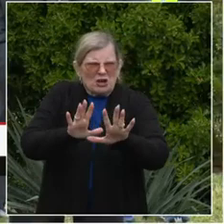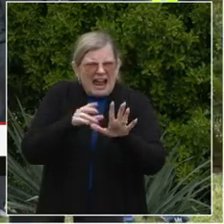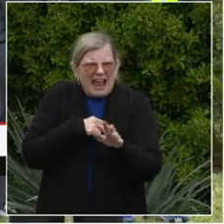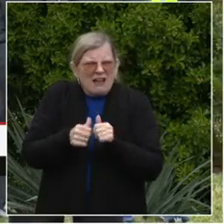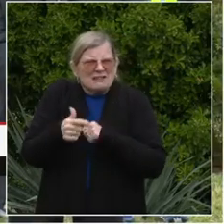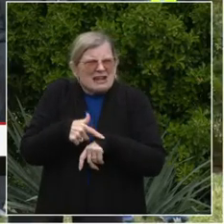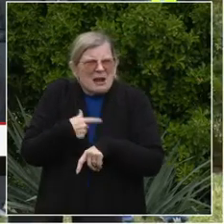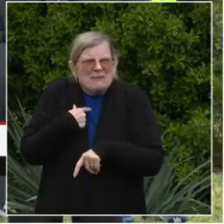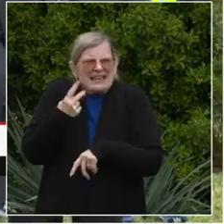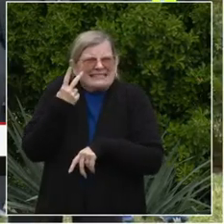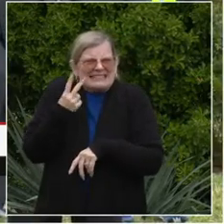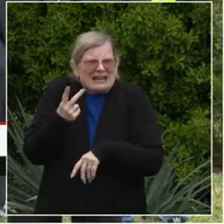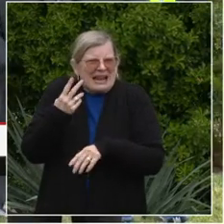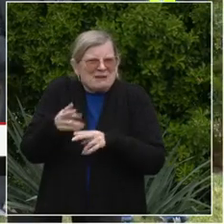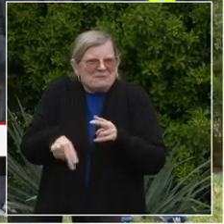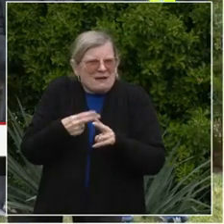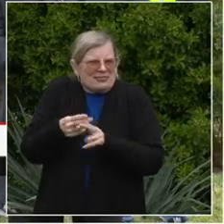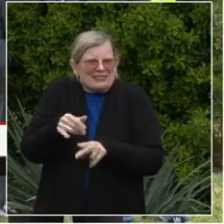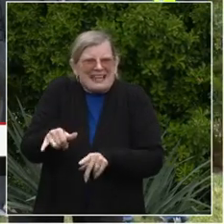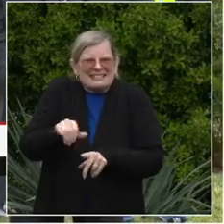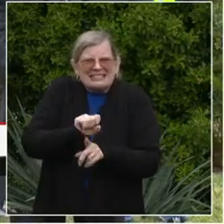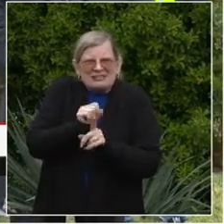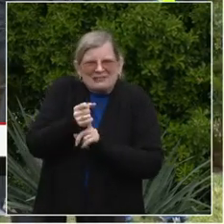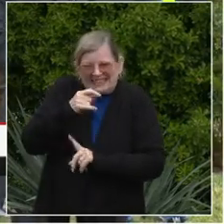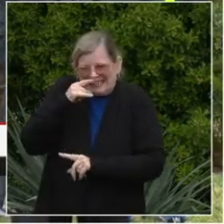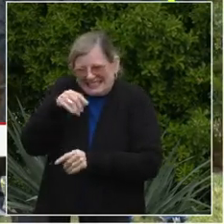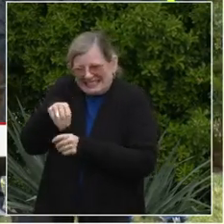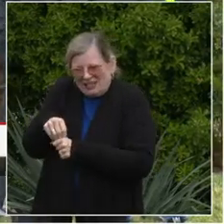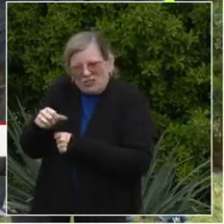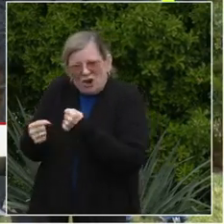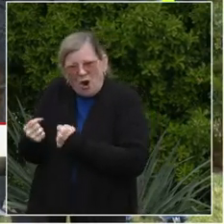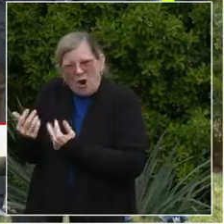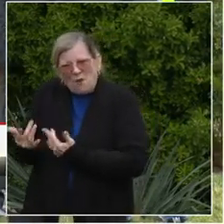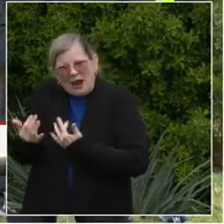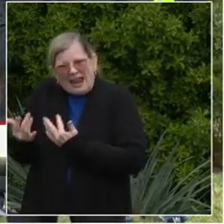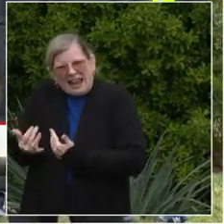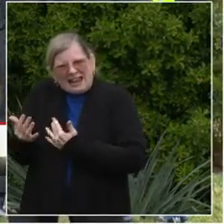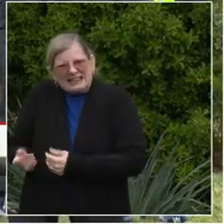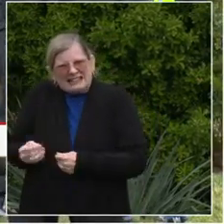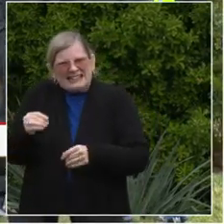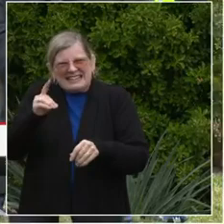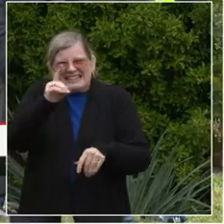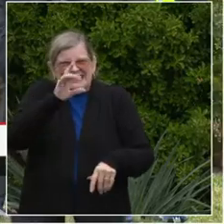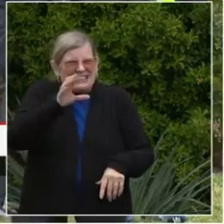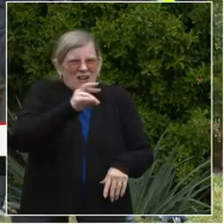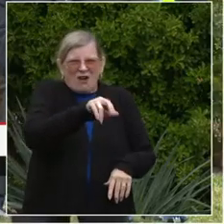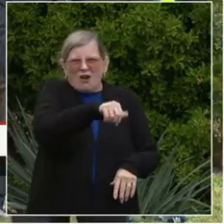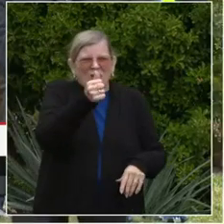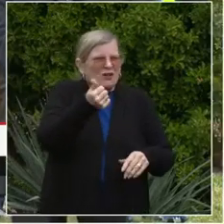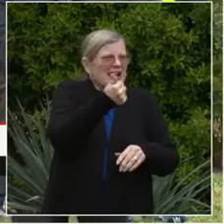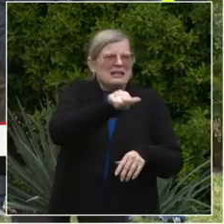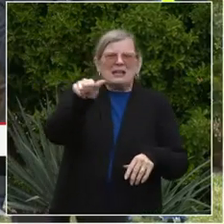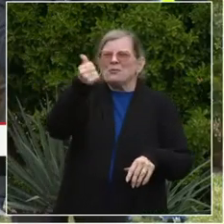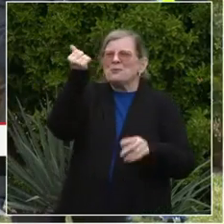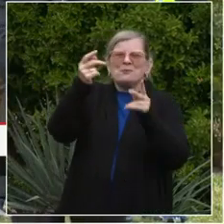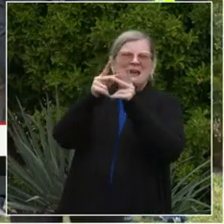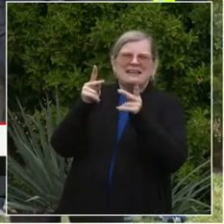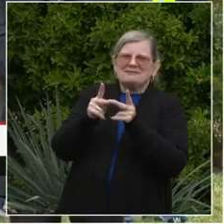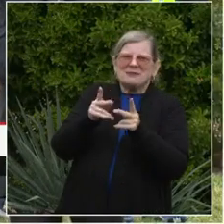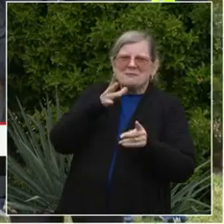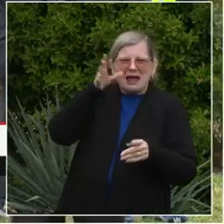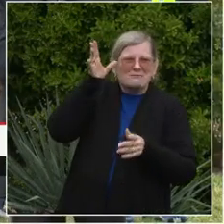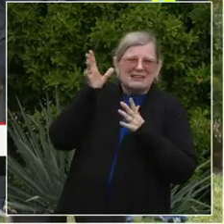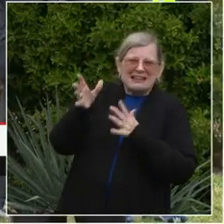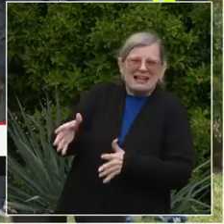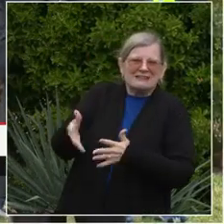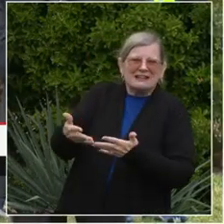an instance where, a kid was in a car, and whether it's in the District of Columbia or someplace else, but a kid is in the car, the parent left the car running,